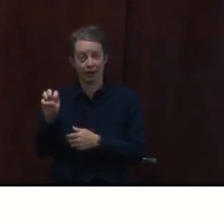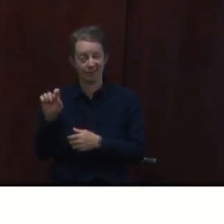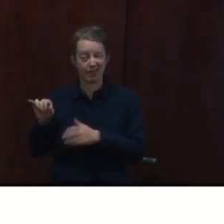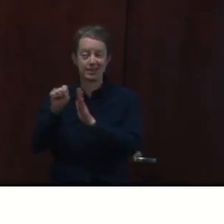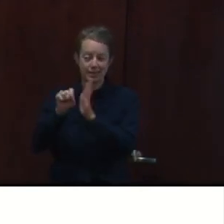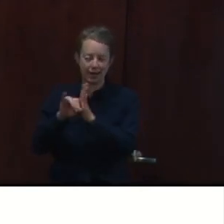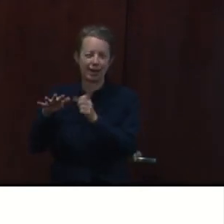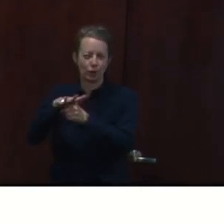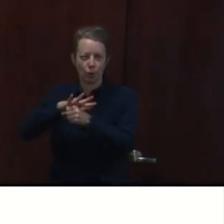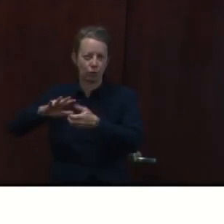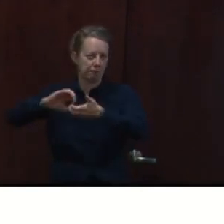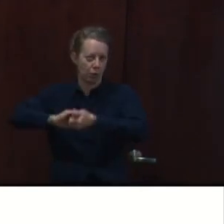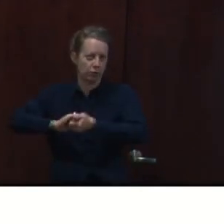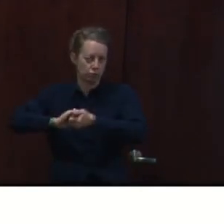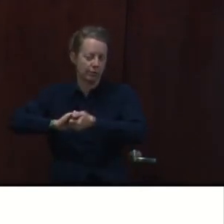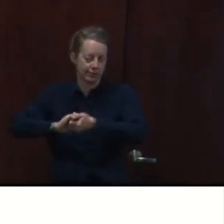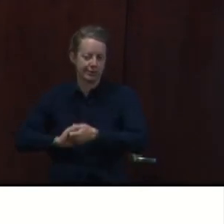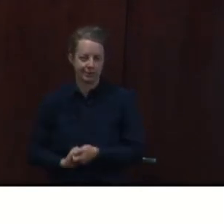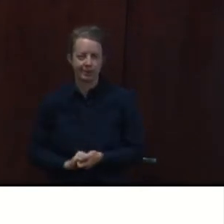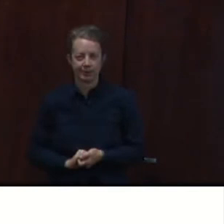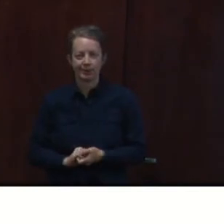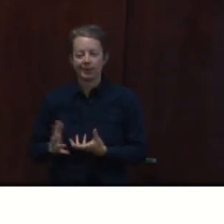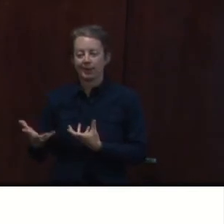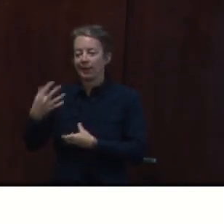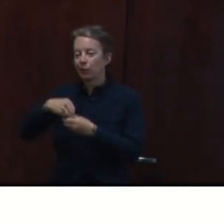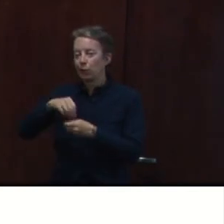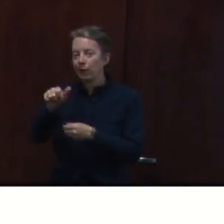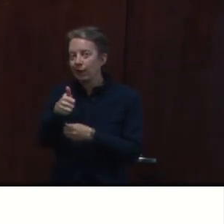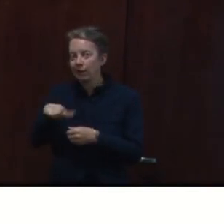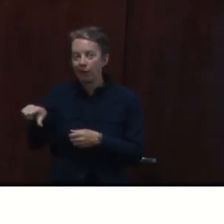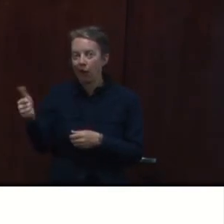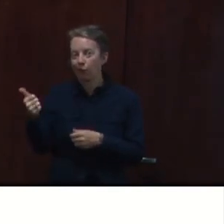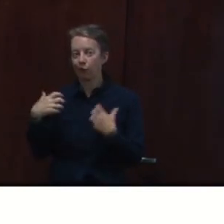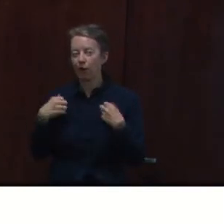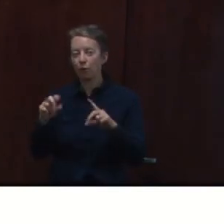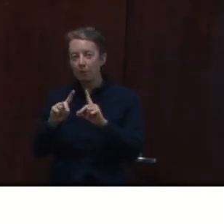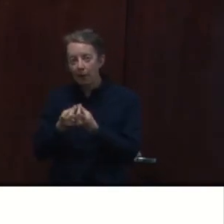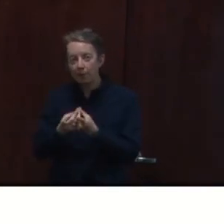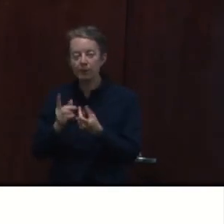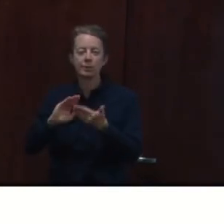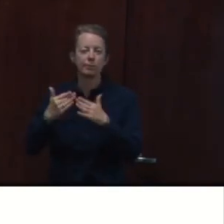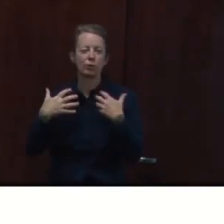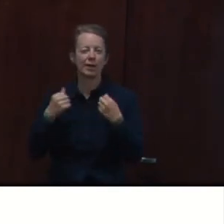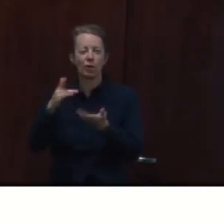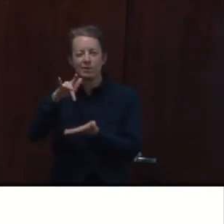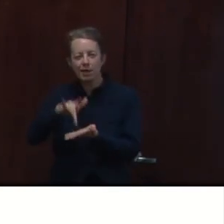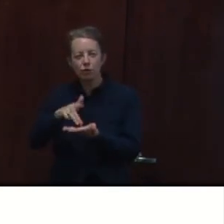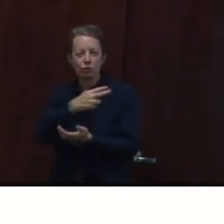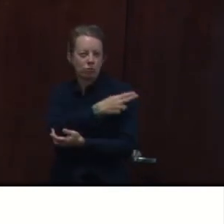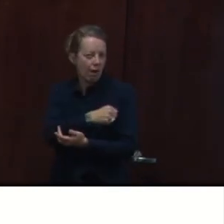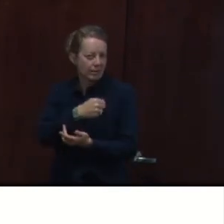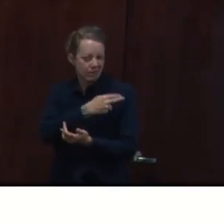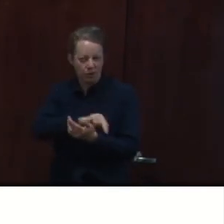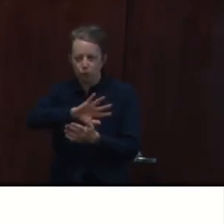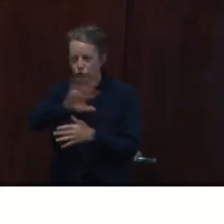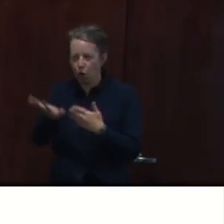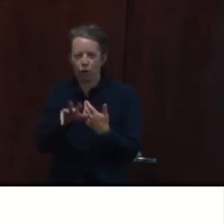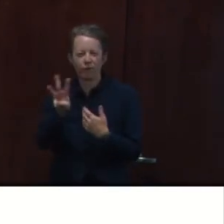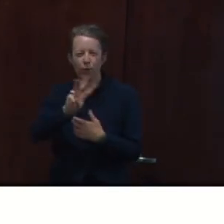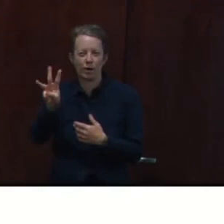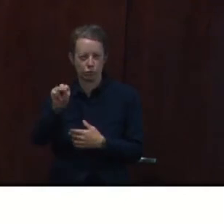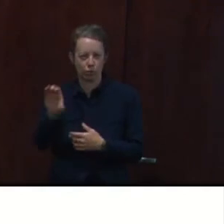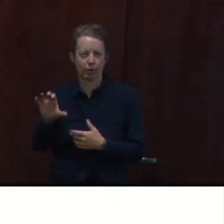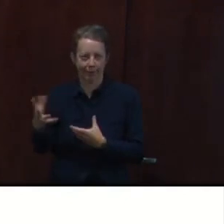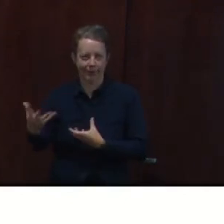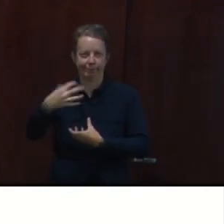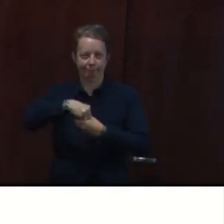local partnerships that include other health departments, community health centers, and hospitals in our Western North Carolina